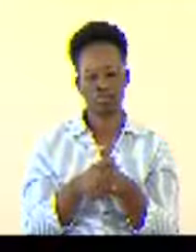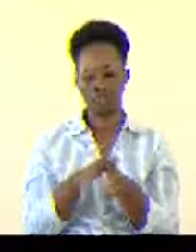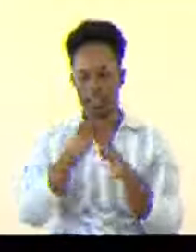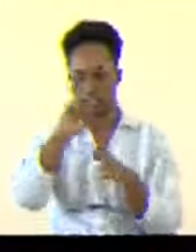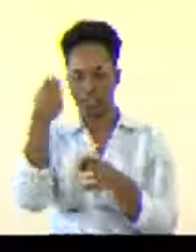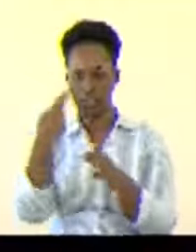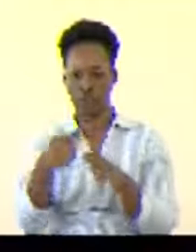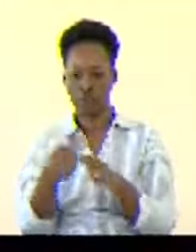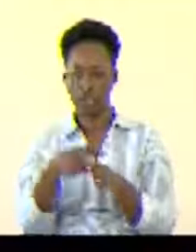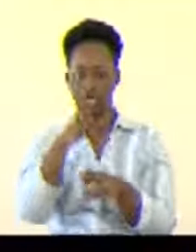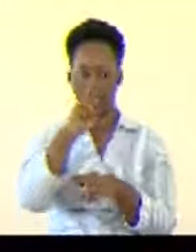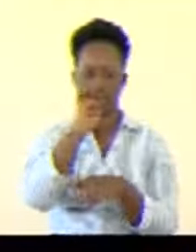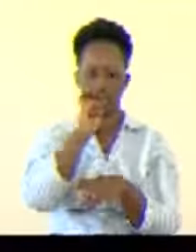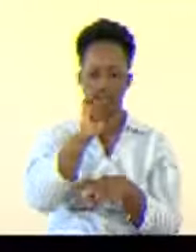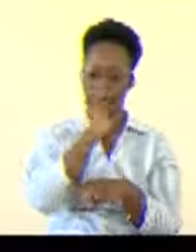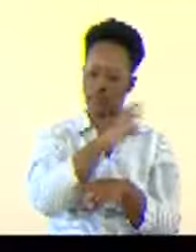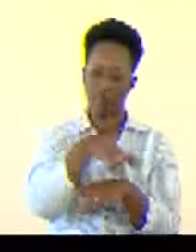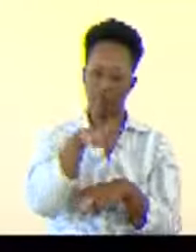of